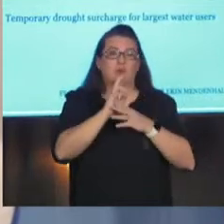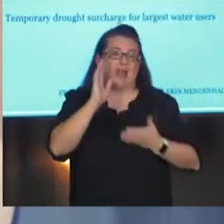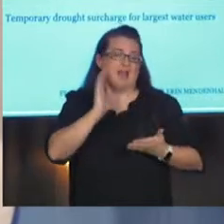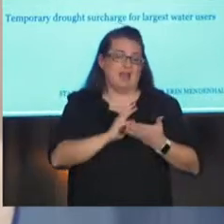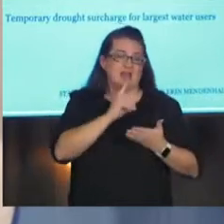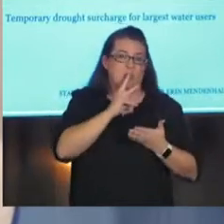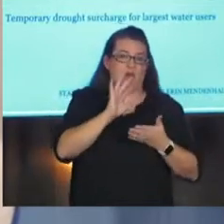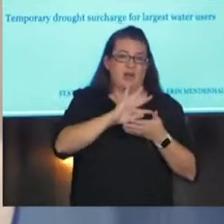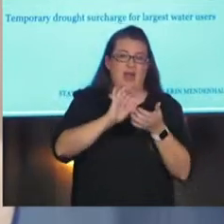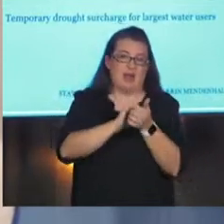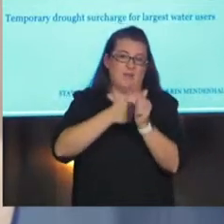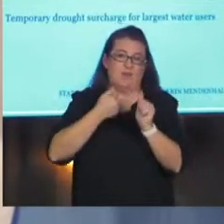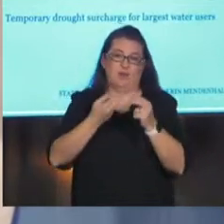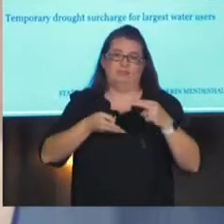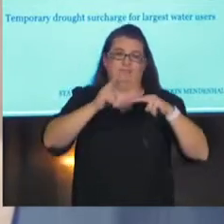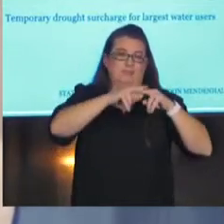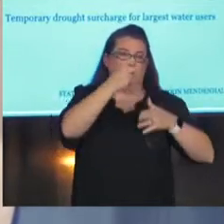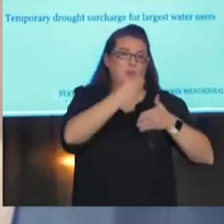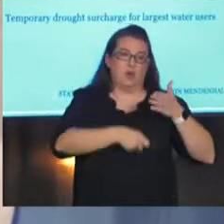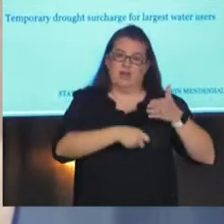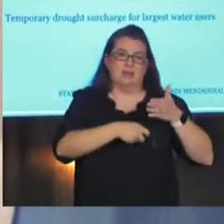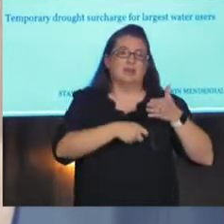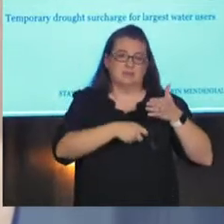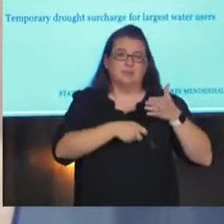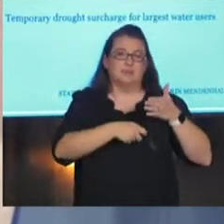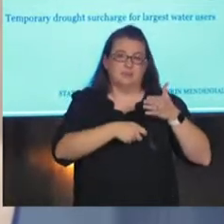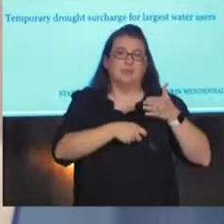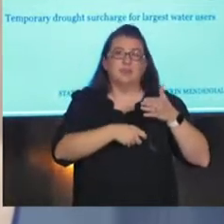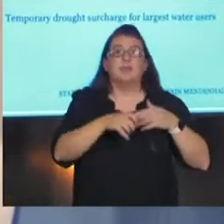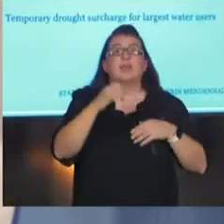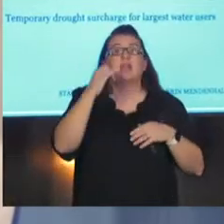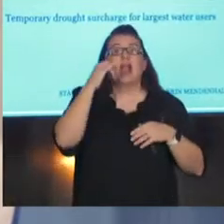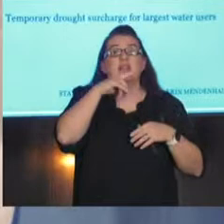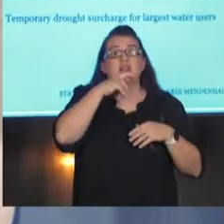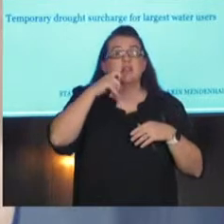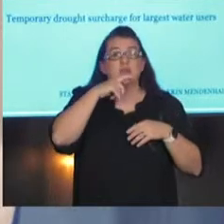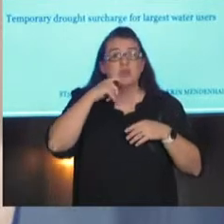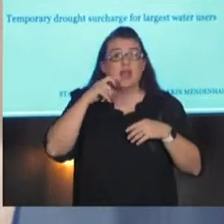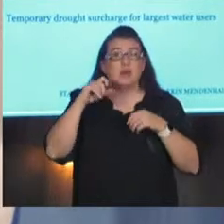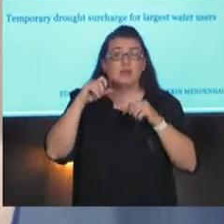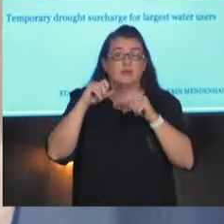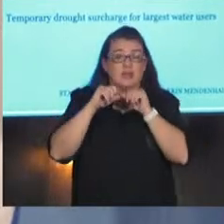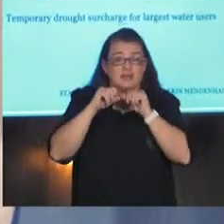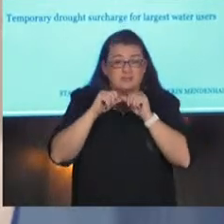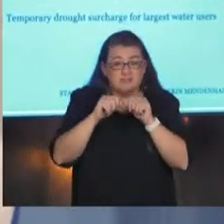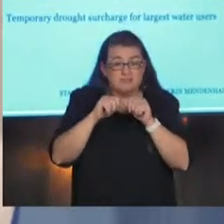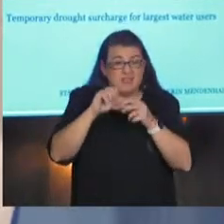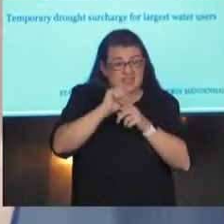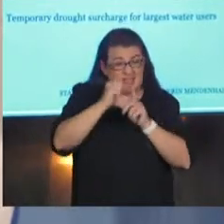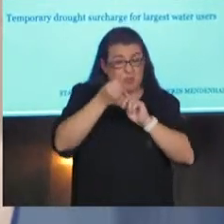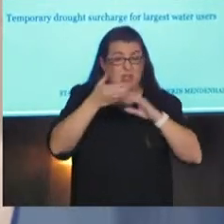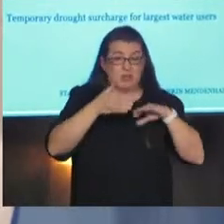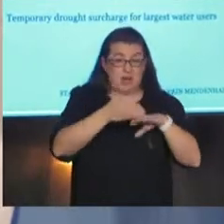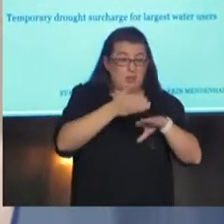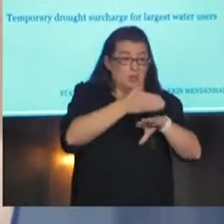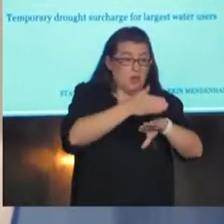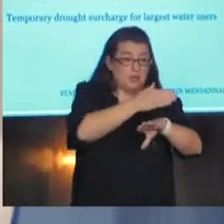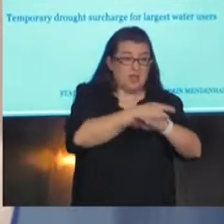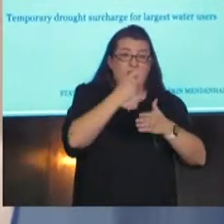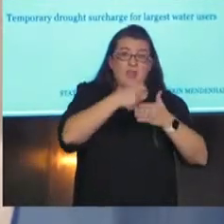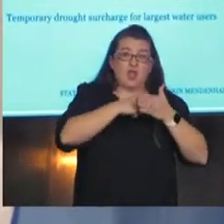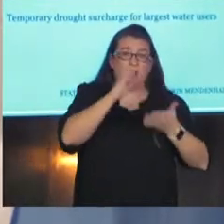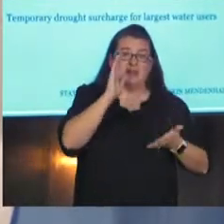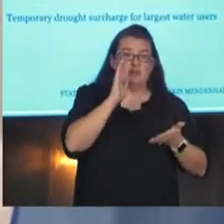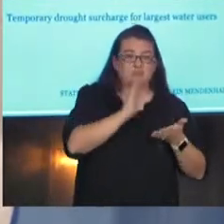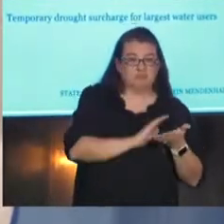water can avoid the surcharge altogether. As drought conditions in the region improve, the surcharge comes down. As it